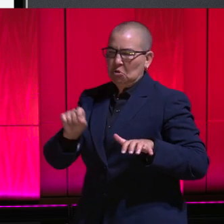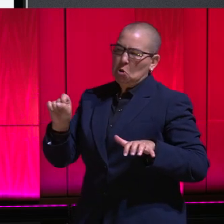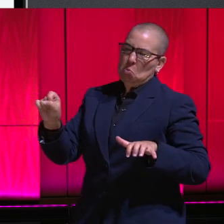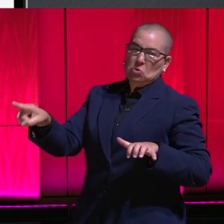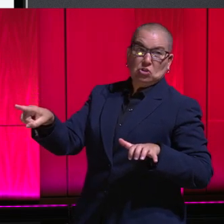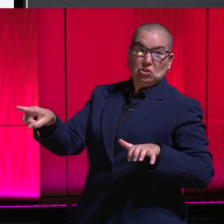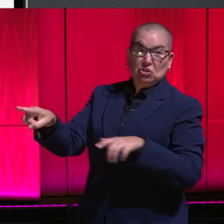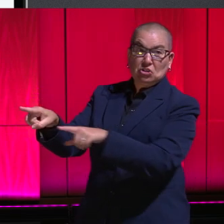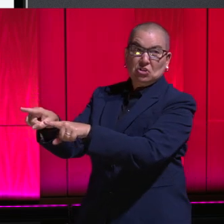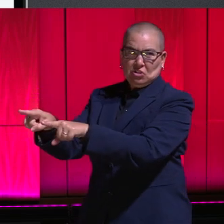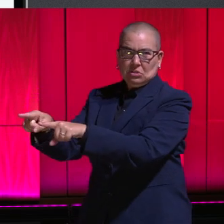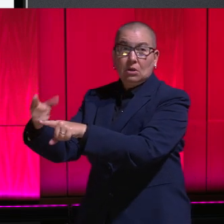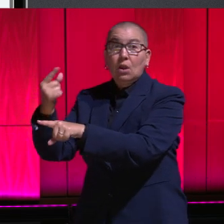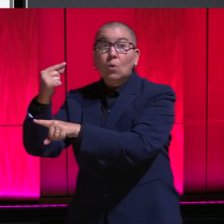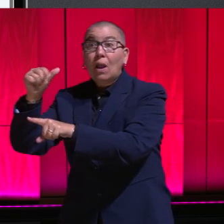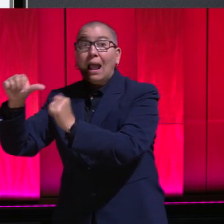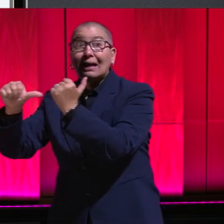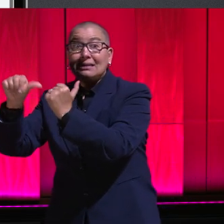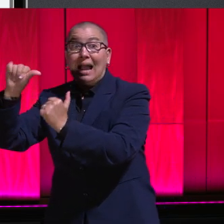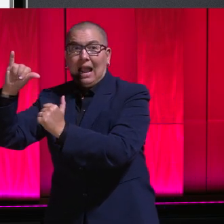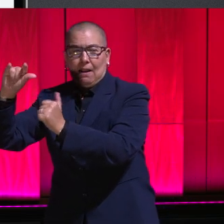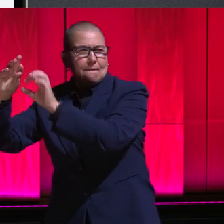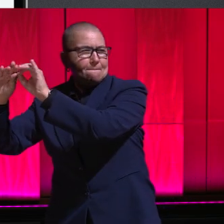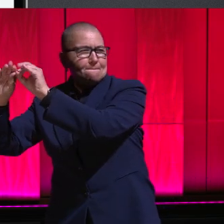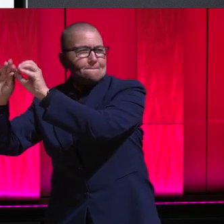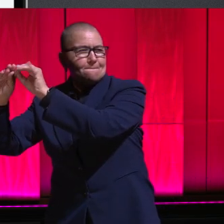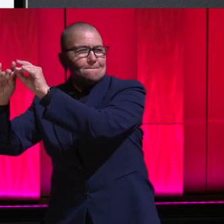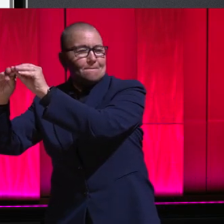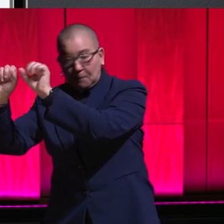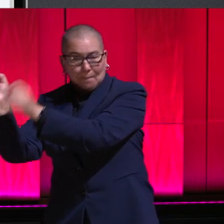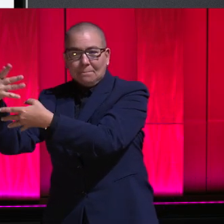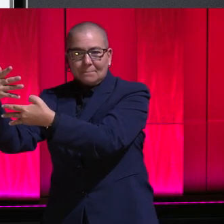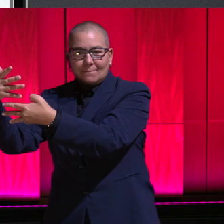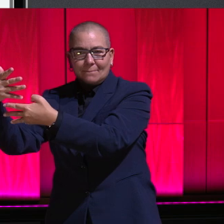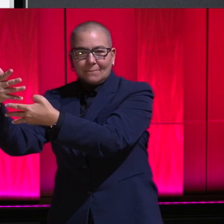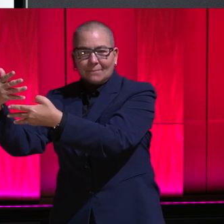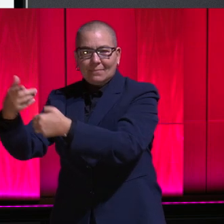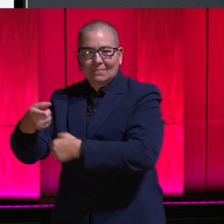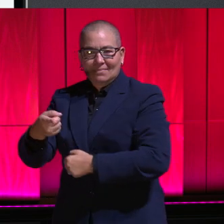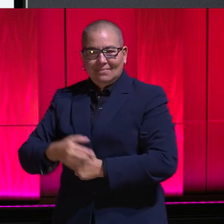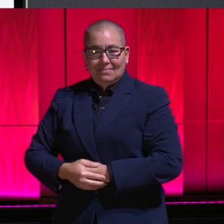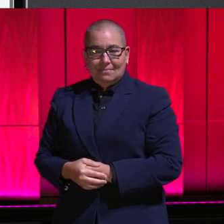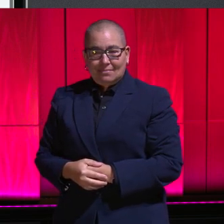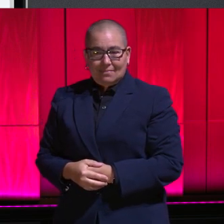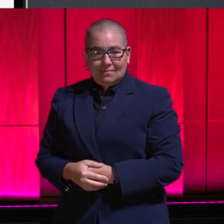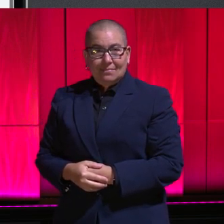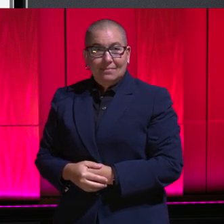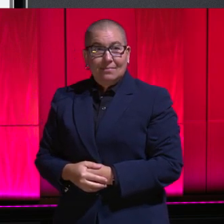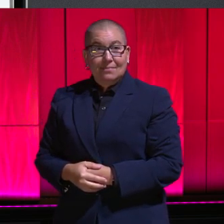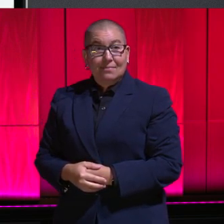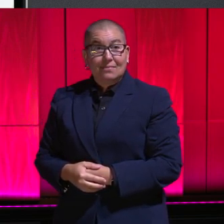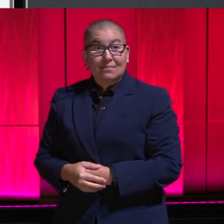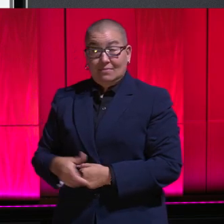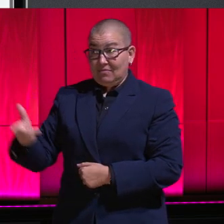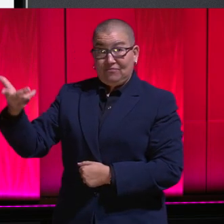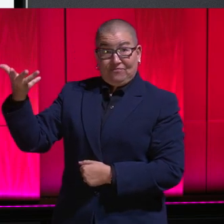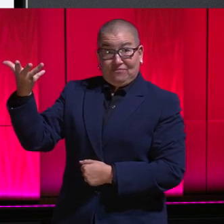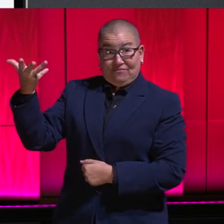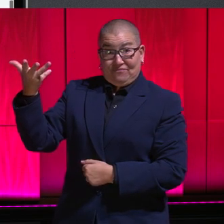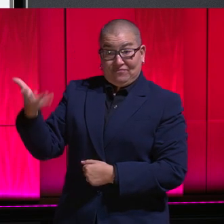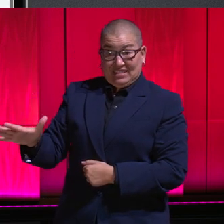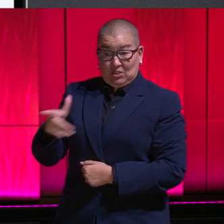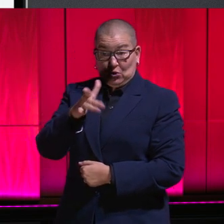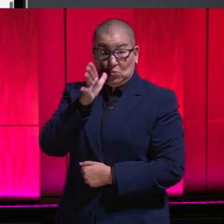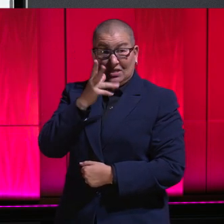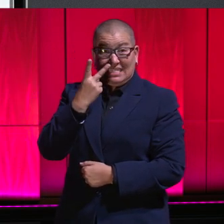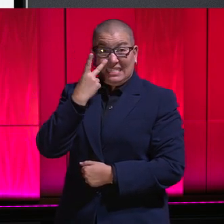quickly create the object. When it's done describing everything it's done for us, it will bring us right to the new smart group it's